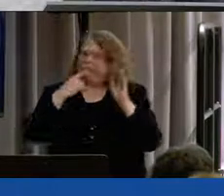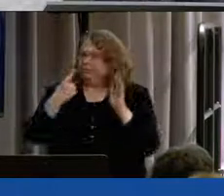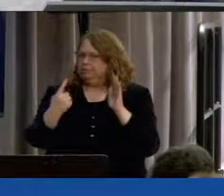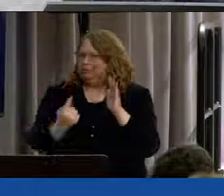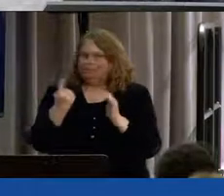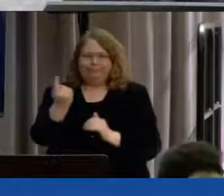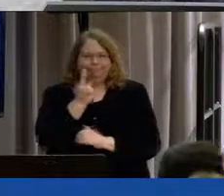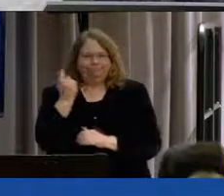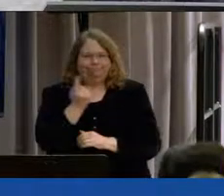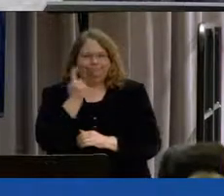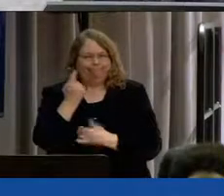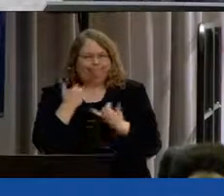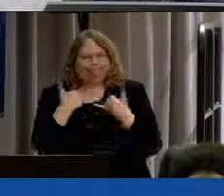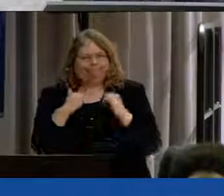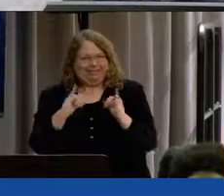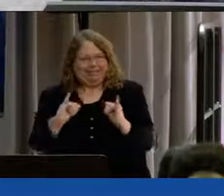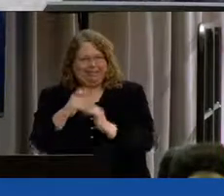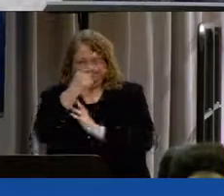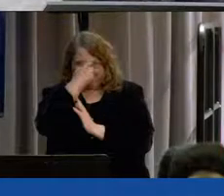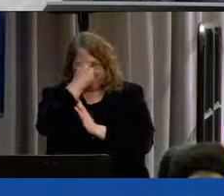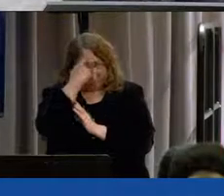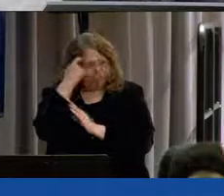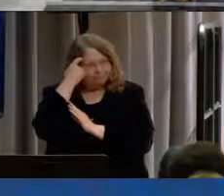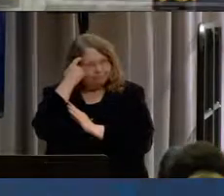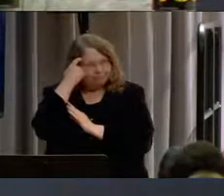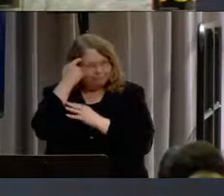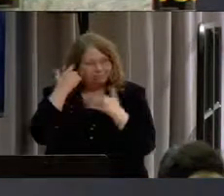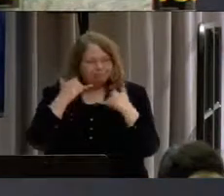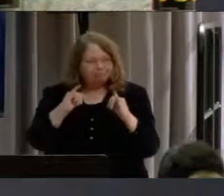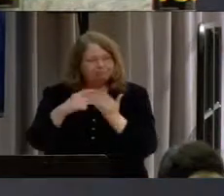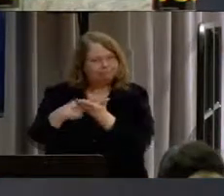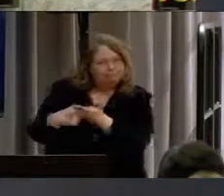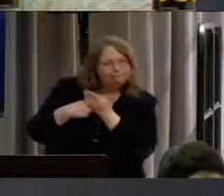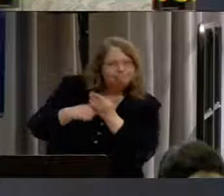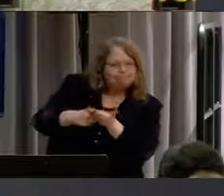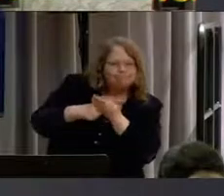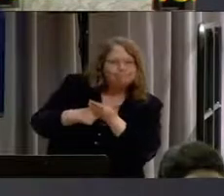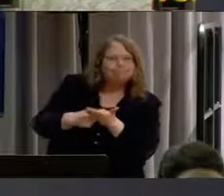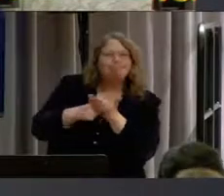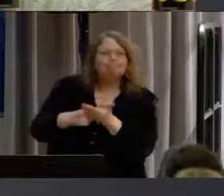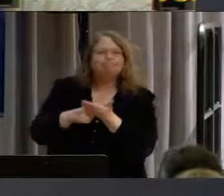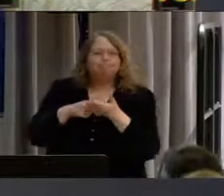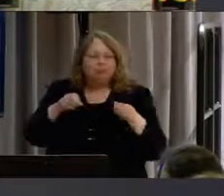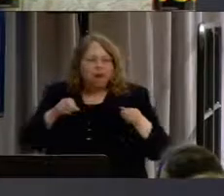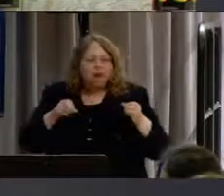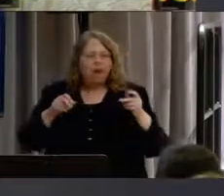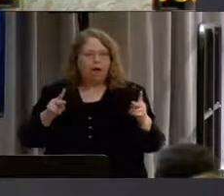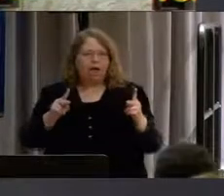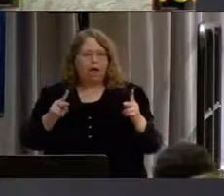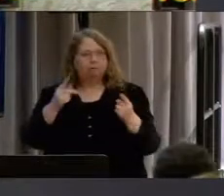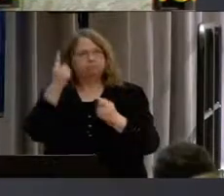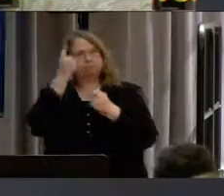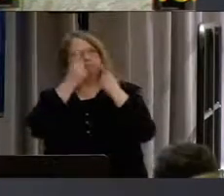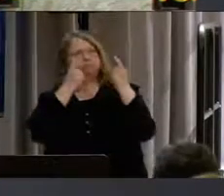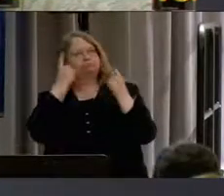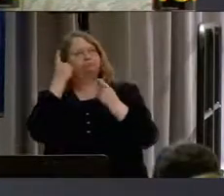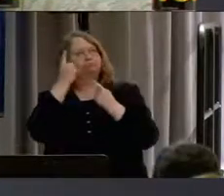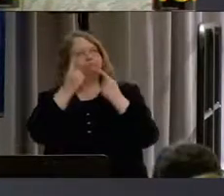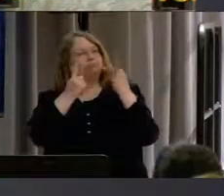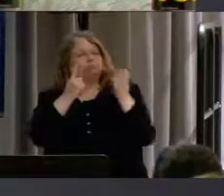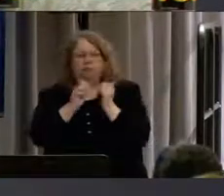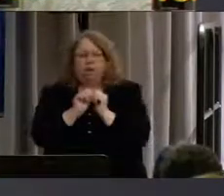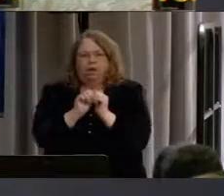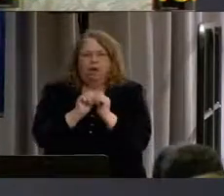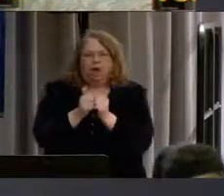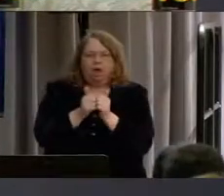that is still an ongoing discussion and opportunities to think about how